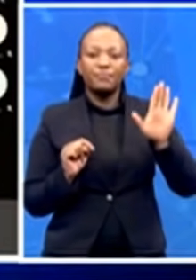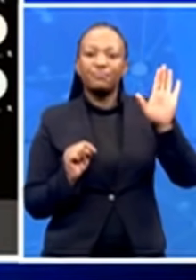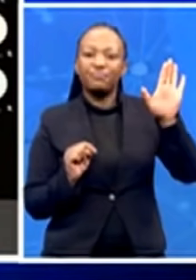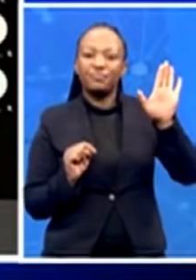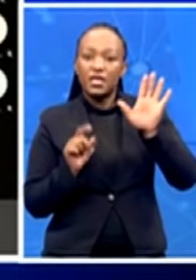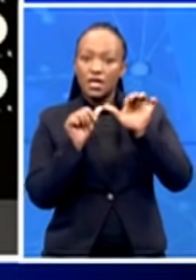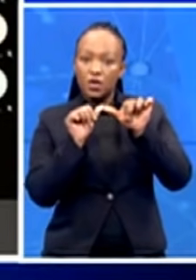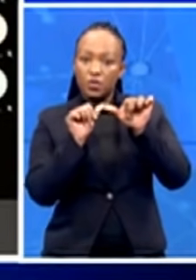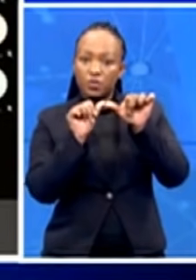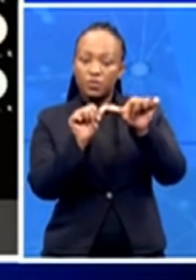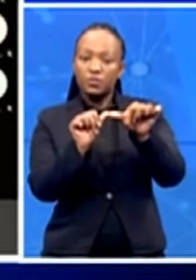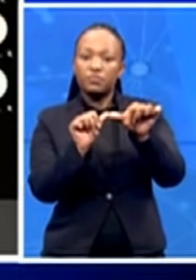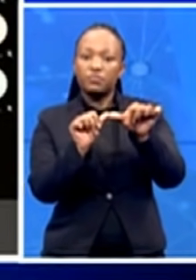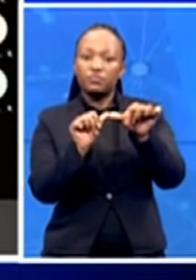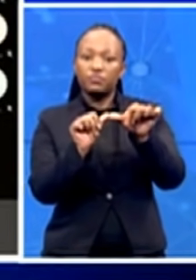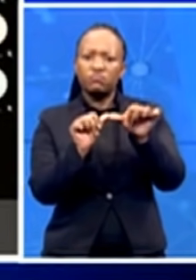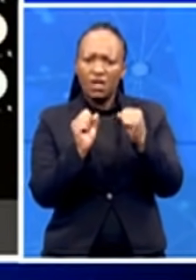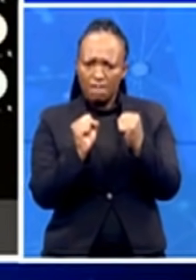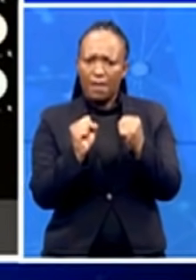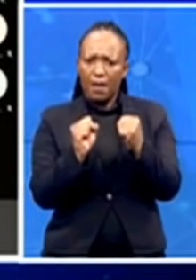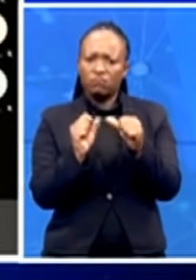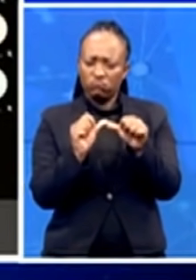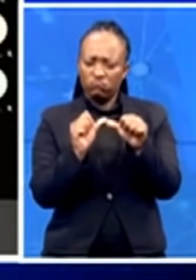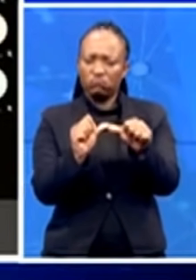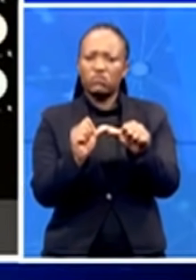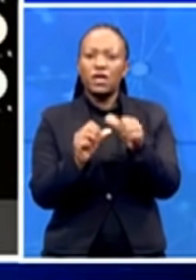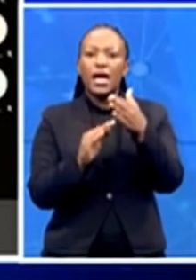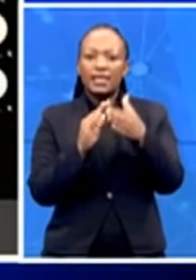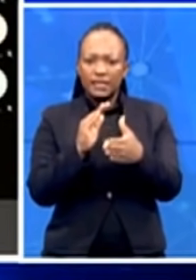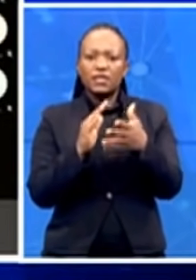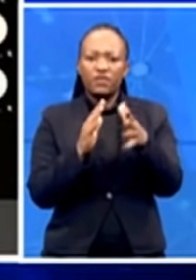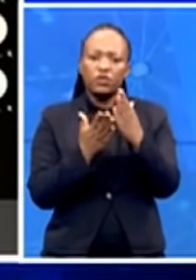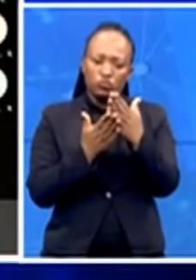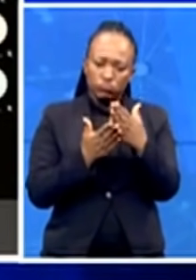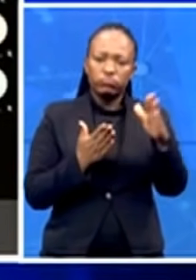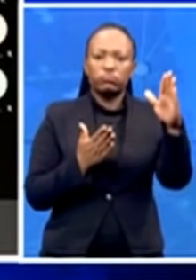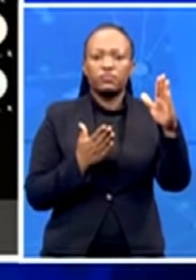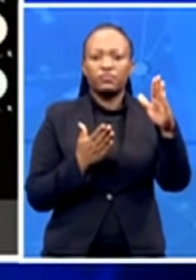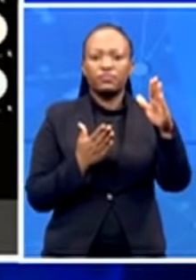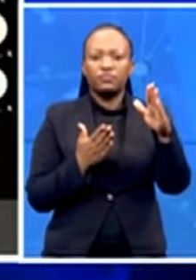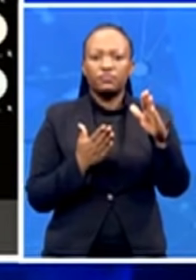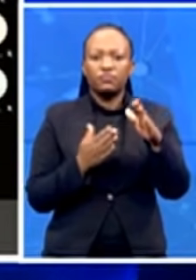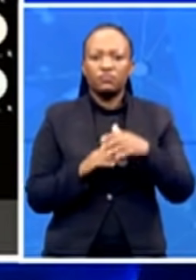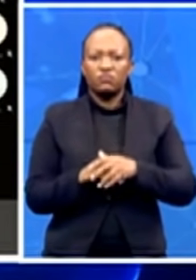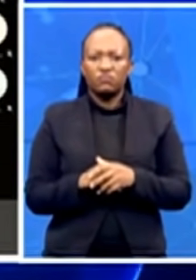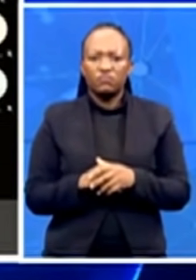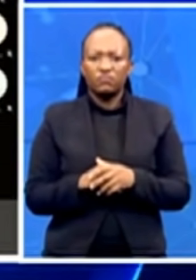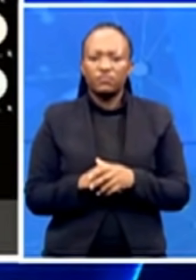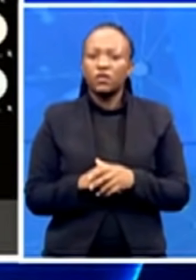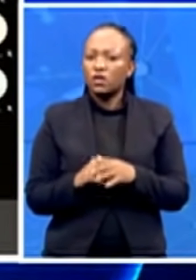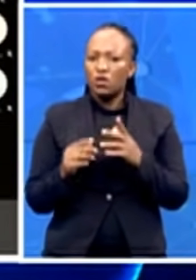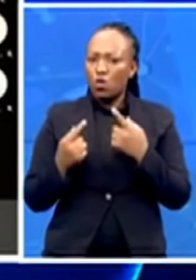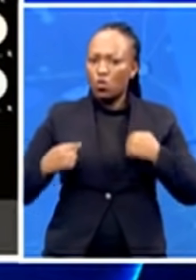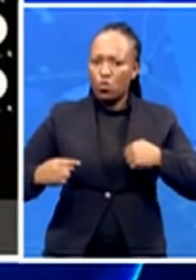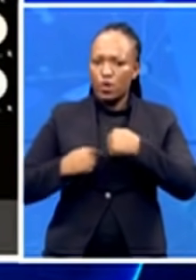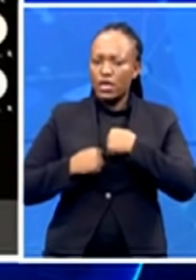remains valid until it is set aside. In this regard, we simply point out that it is Mr. Magashule who seeks a